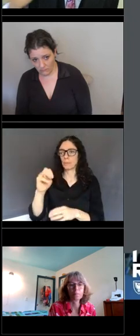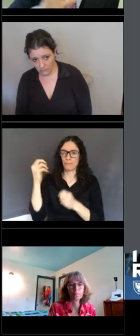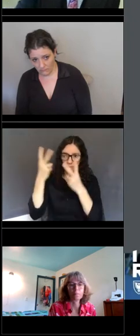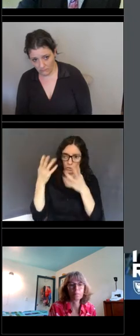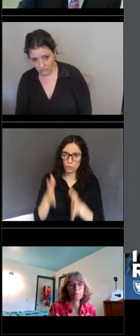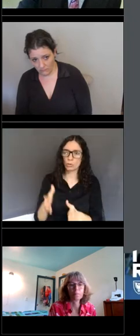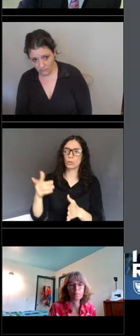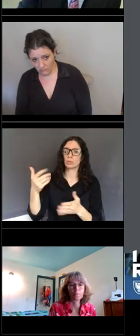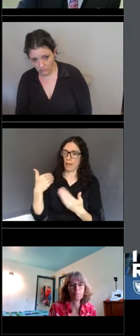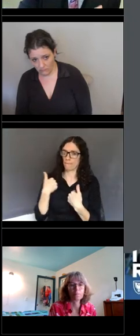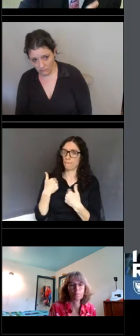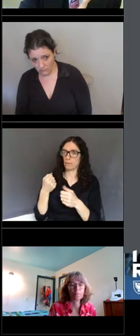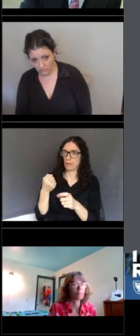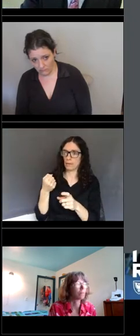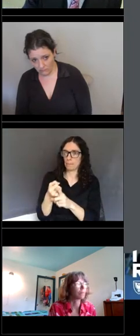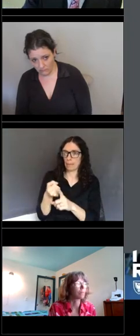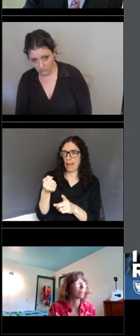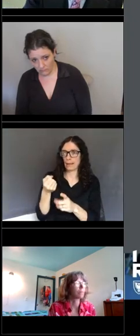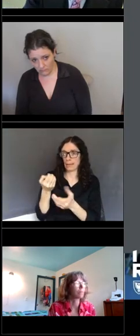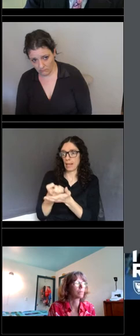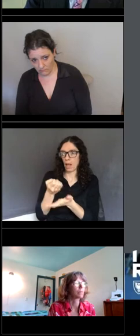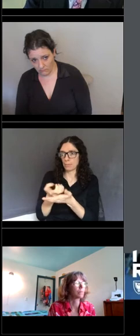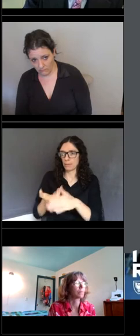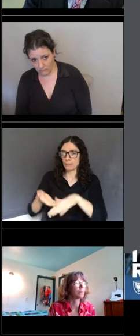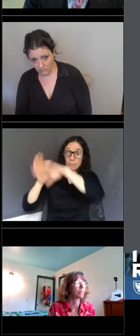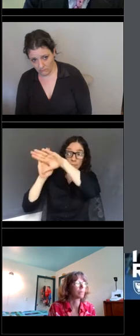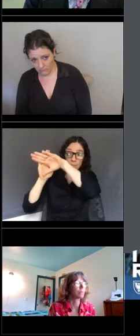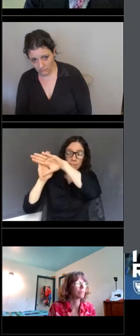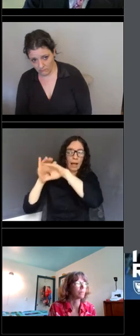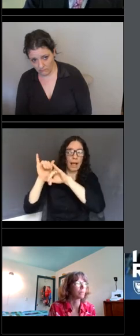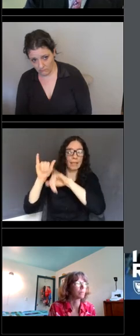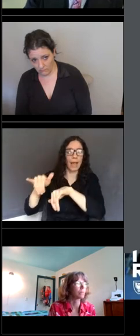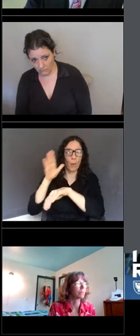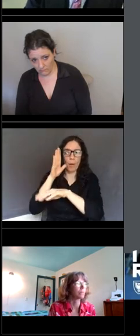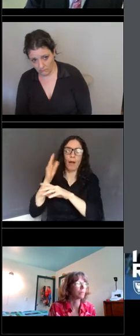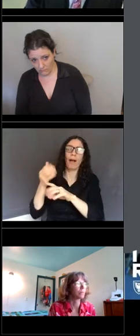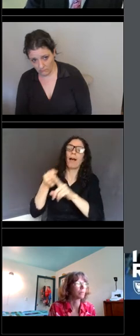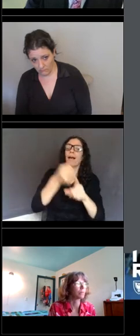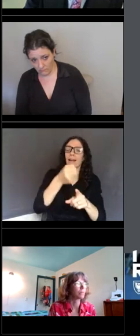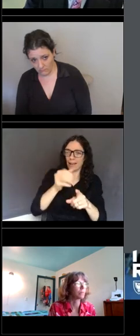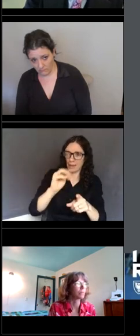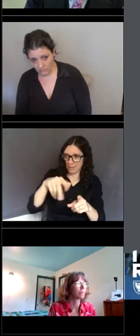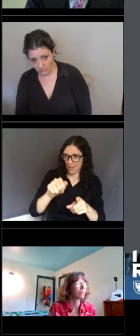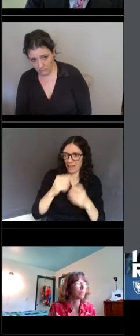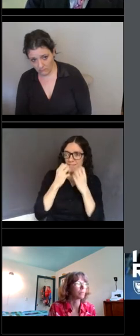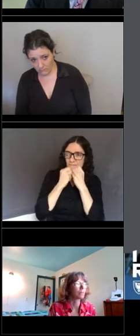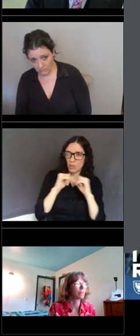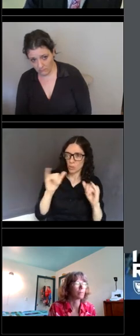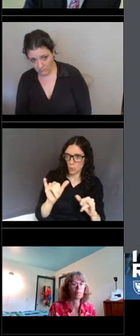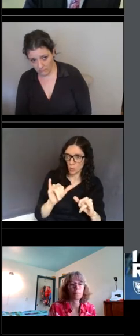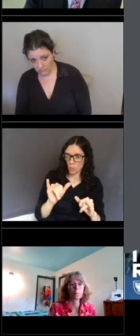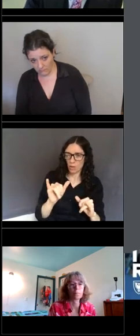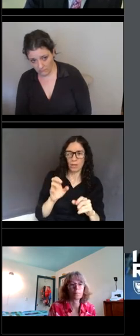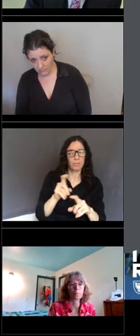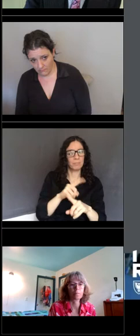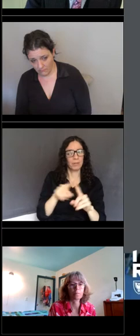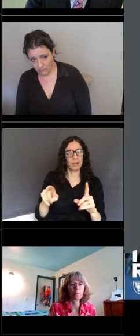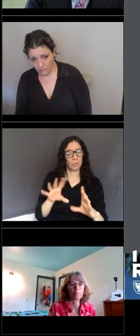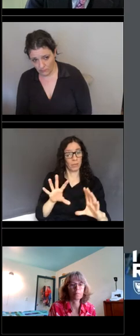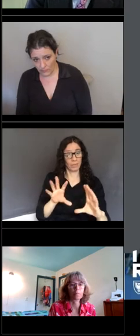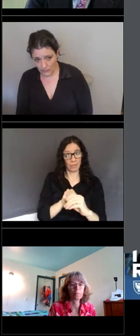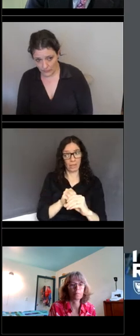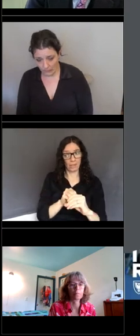lot of spillover benefits and effects for the MPAs within the database, we want to make sure that it was streamlined. And it was like, hey,